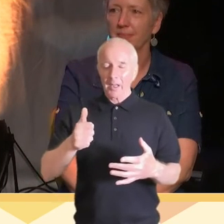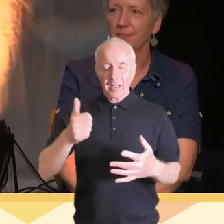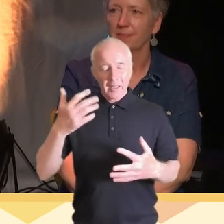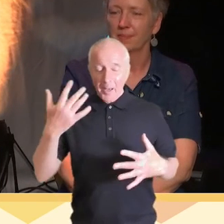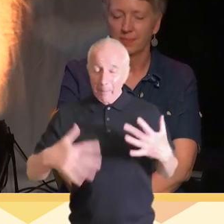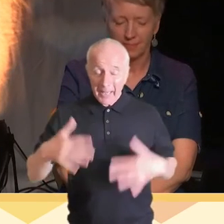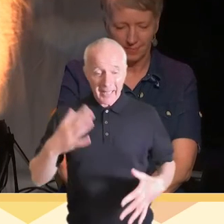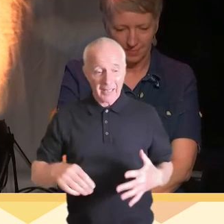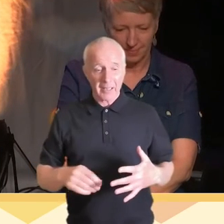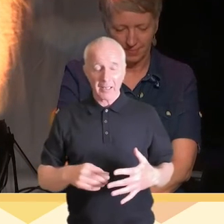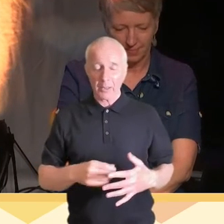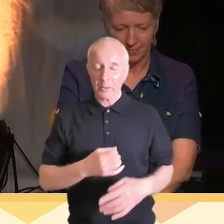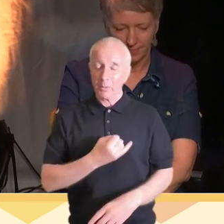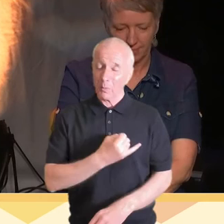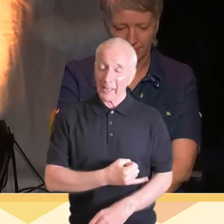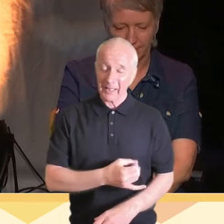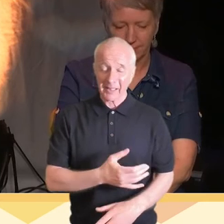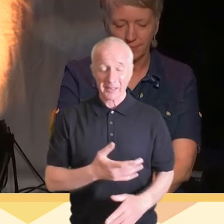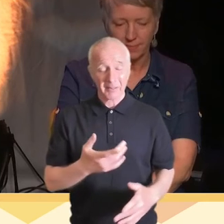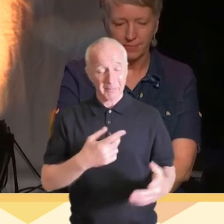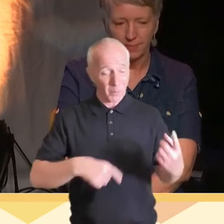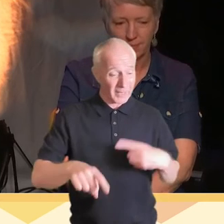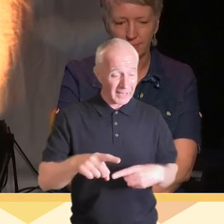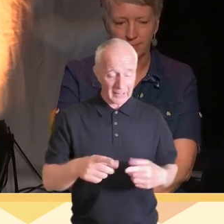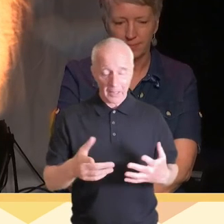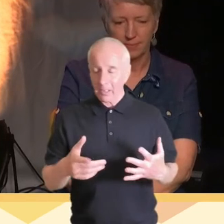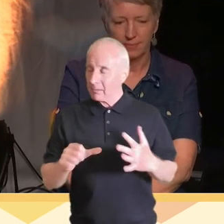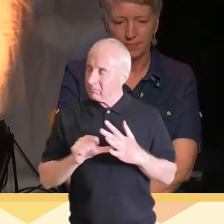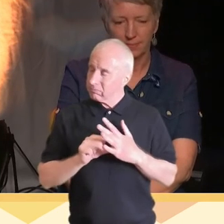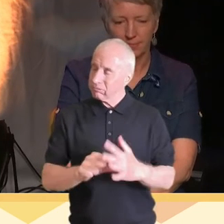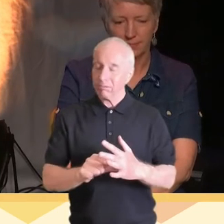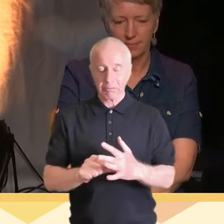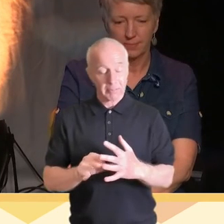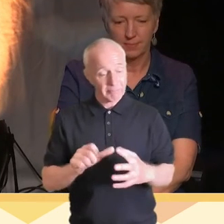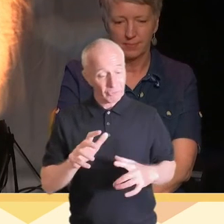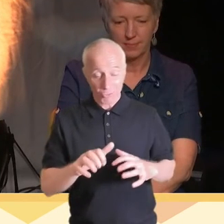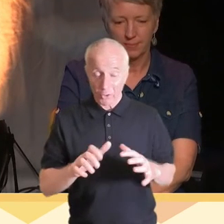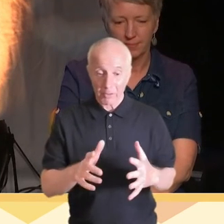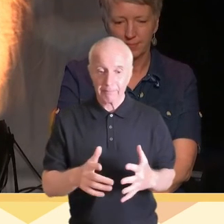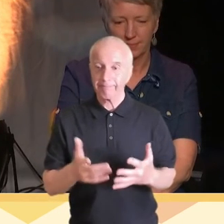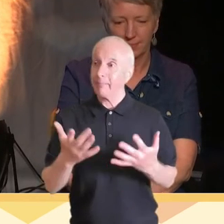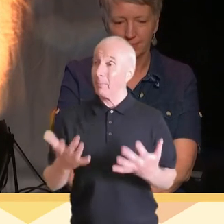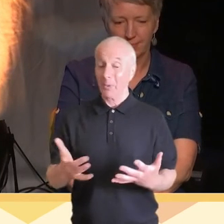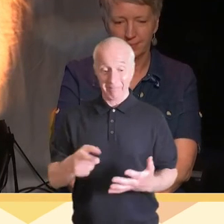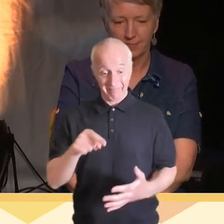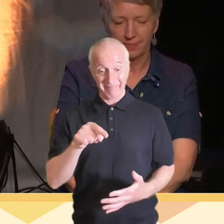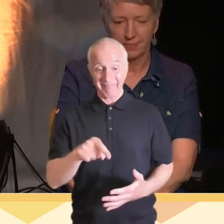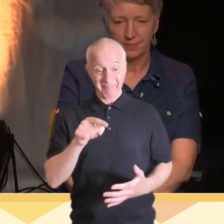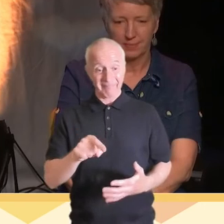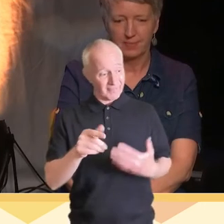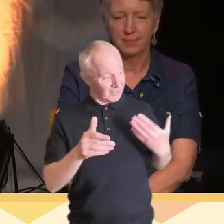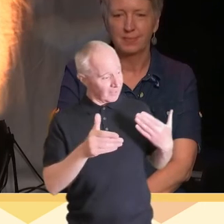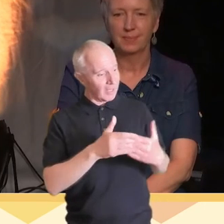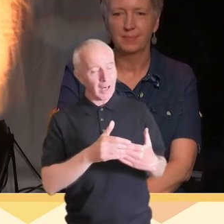the weakness of the times that we have shared and the struggle. But even through that, we can